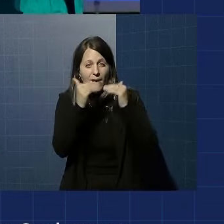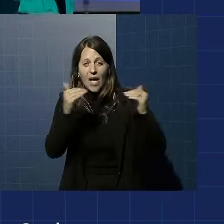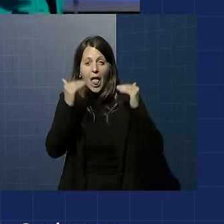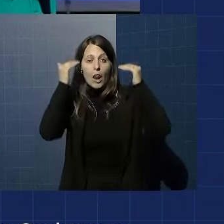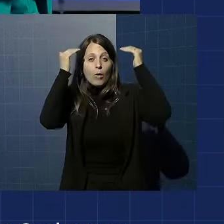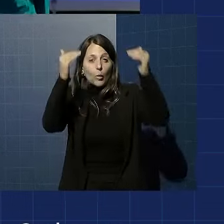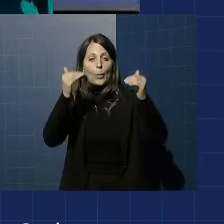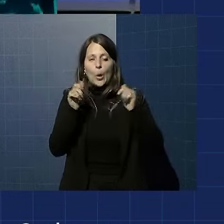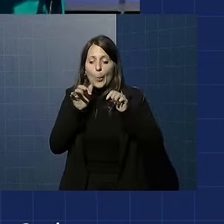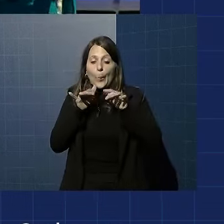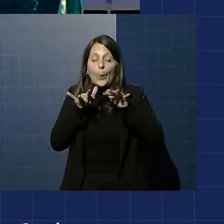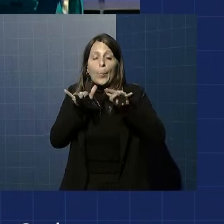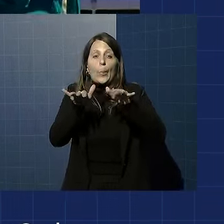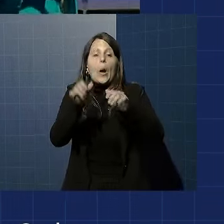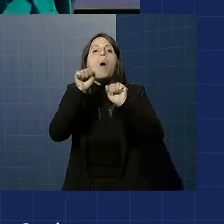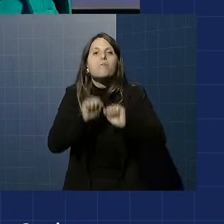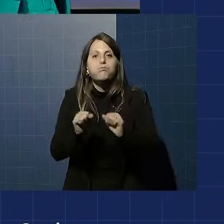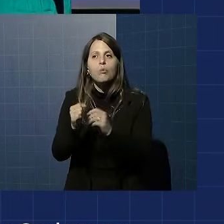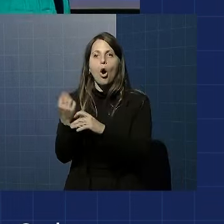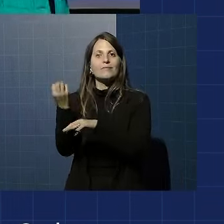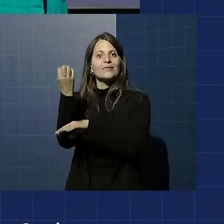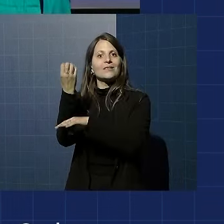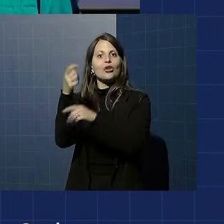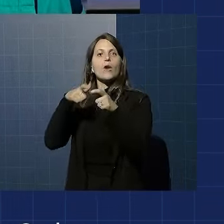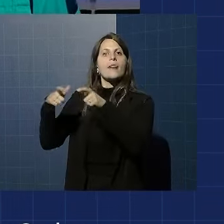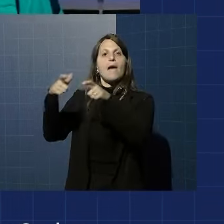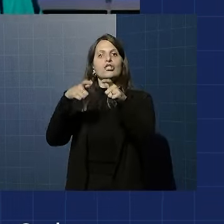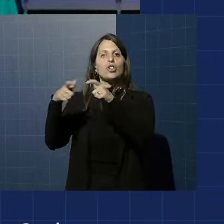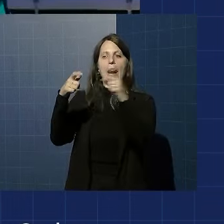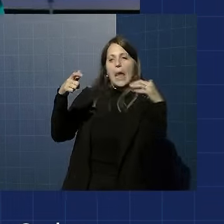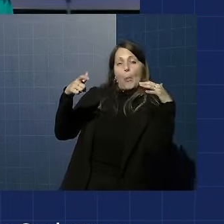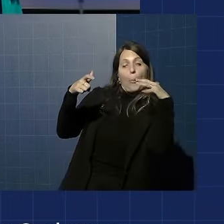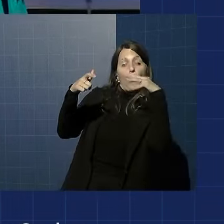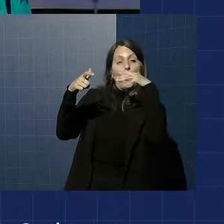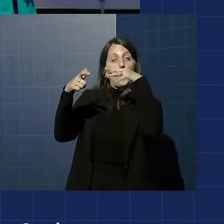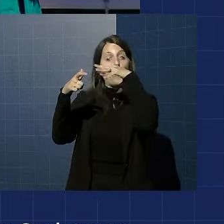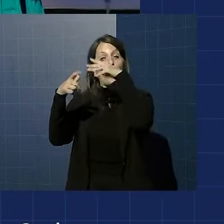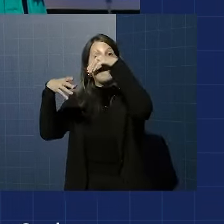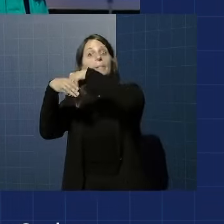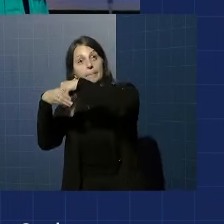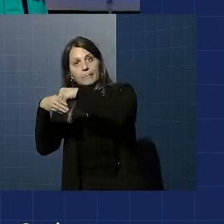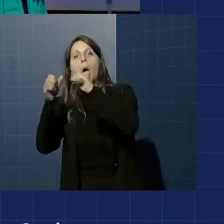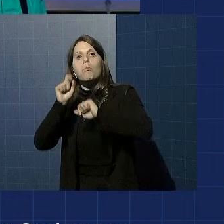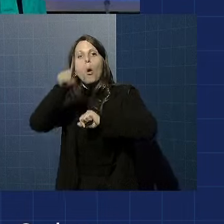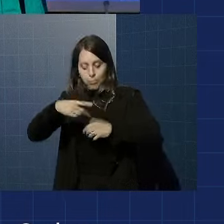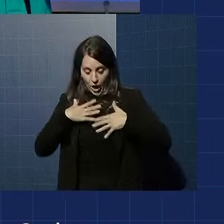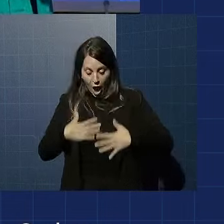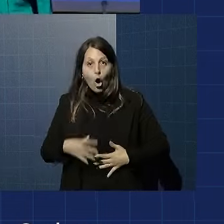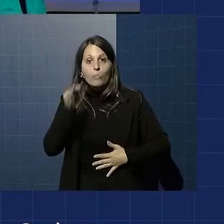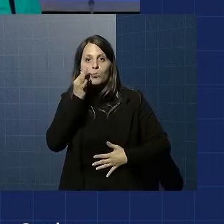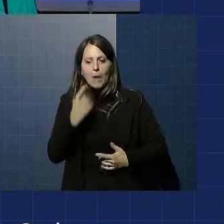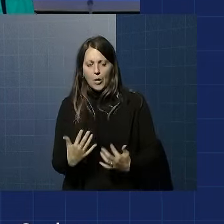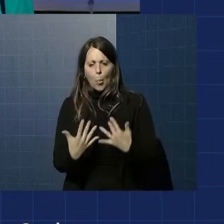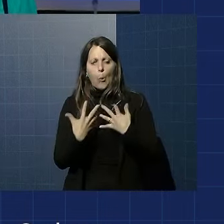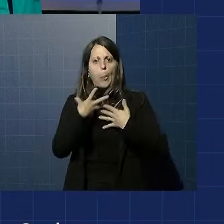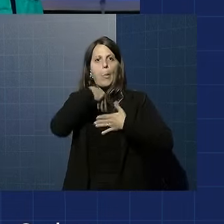body. And it can be detrimental for DNA, and it can even damage our cells, which can then lead to cancer